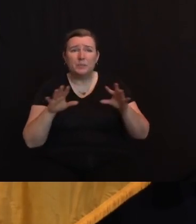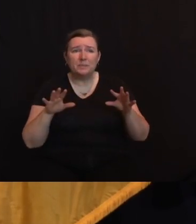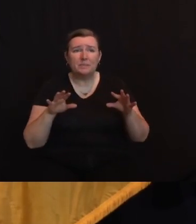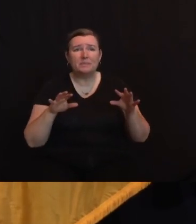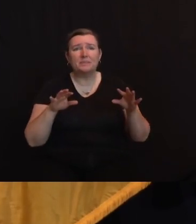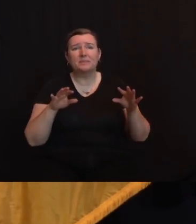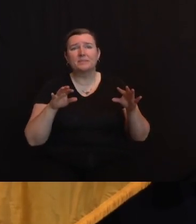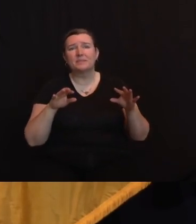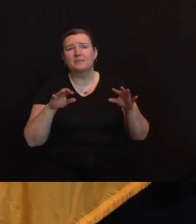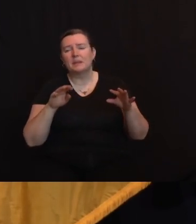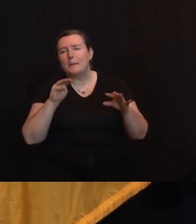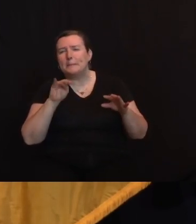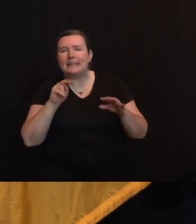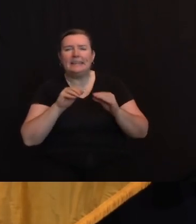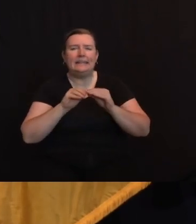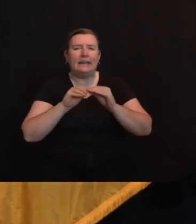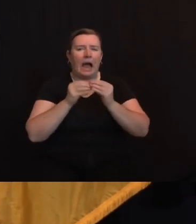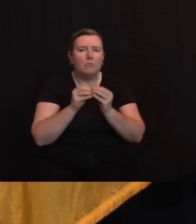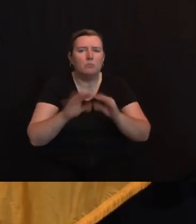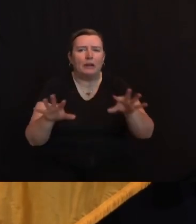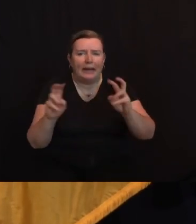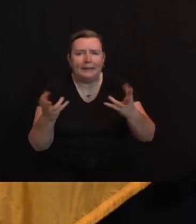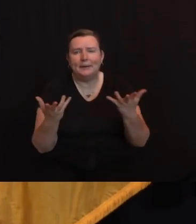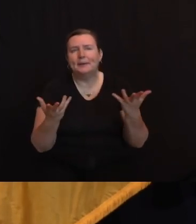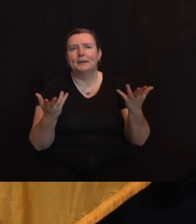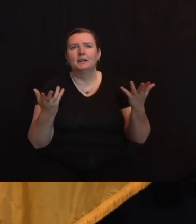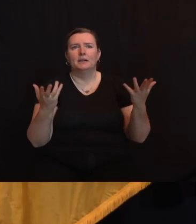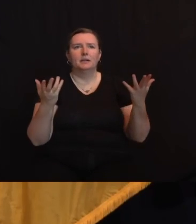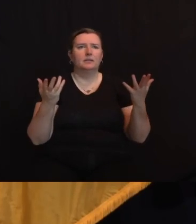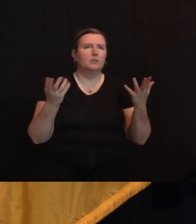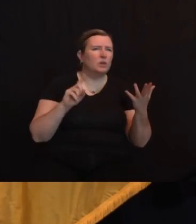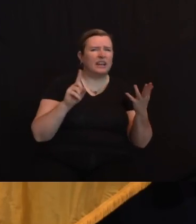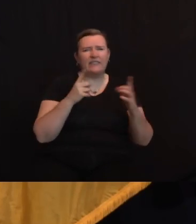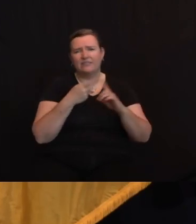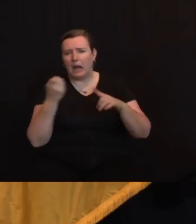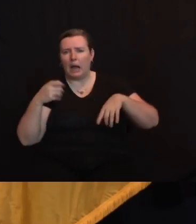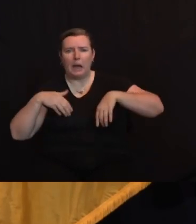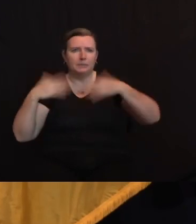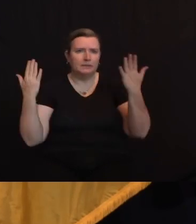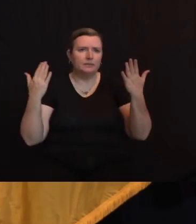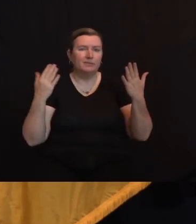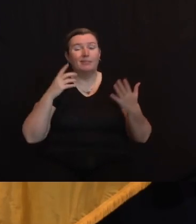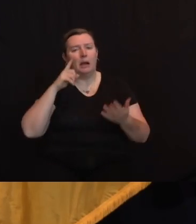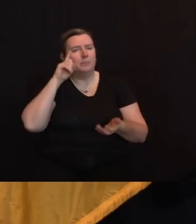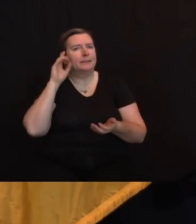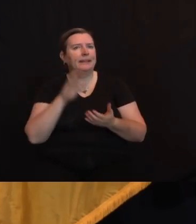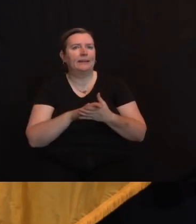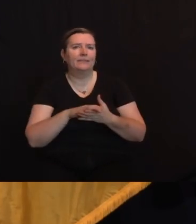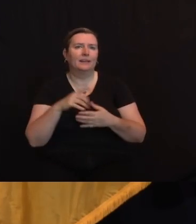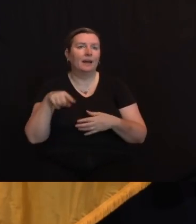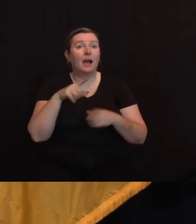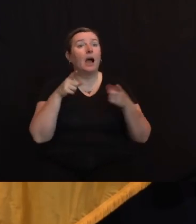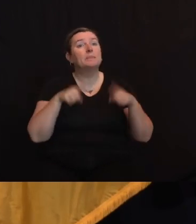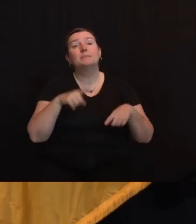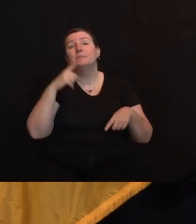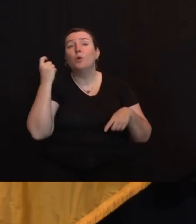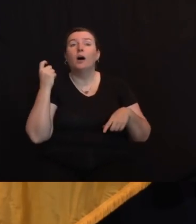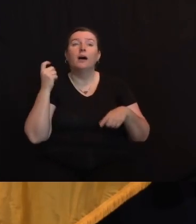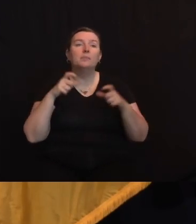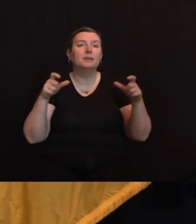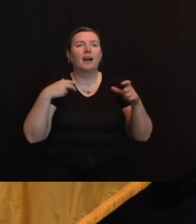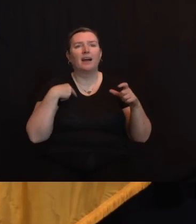outdoor, beaches, parks. What I believe it is related are indoor house parties. And that is more